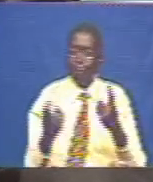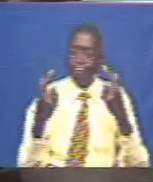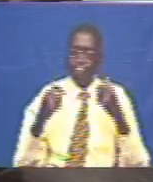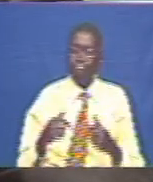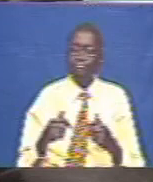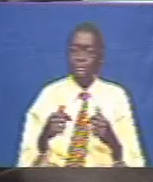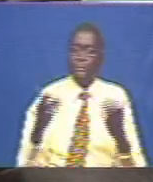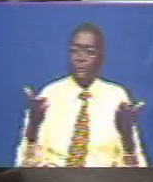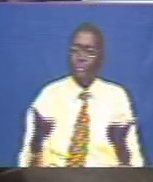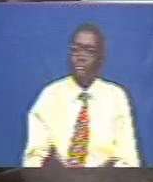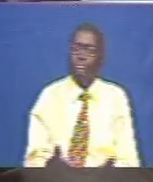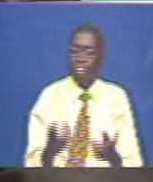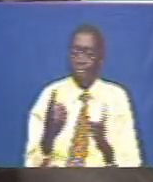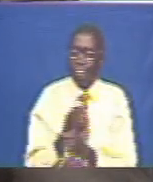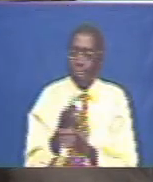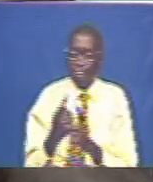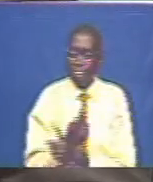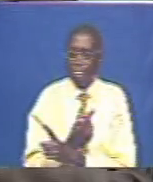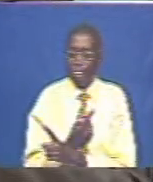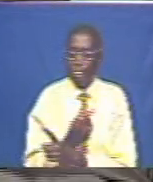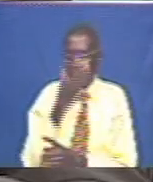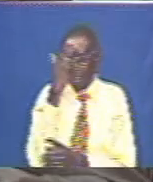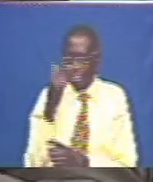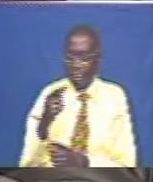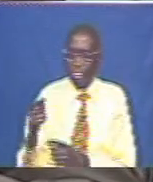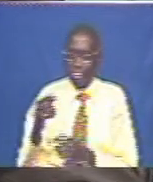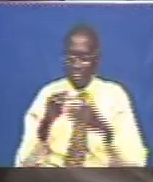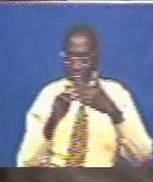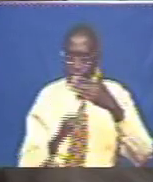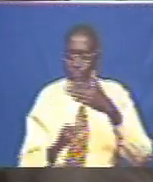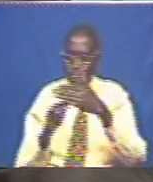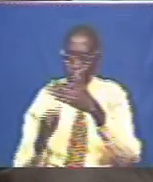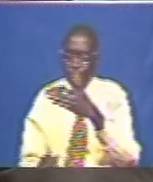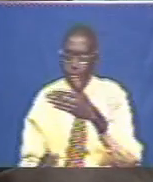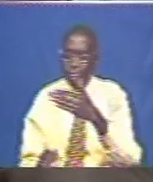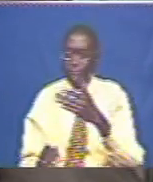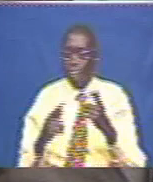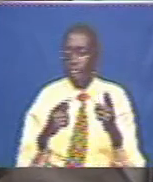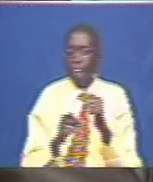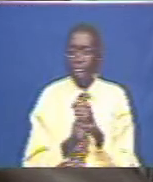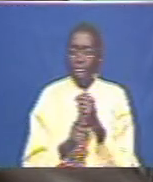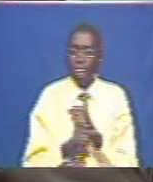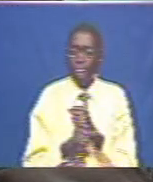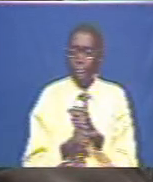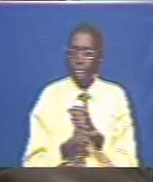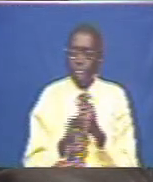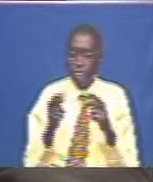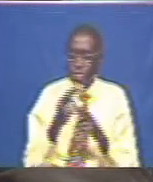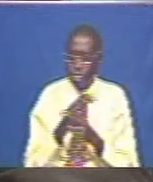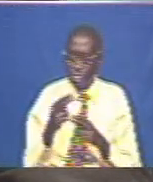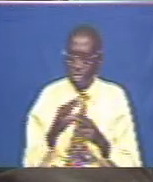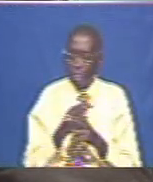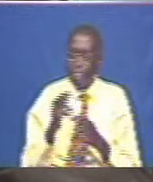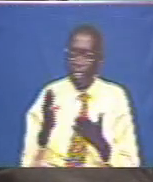in, introduced by various parties, is because there are gaps in between. So what we are doing, we are working very closely with the